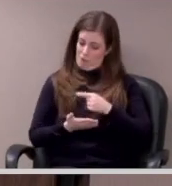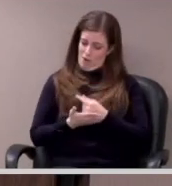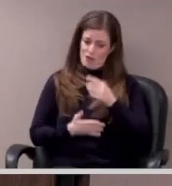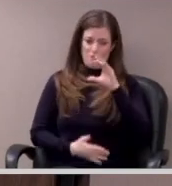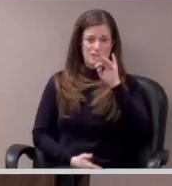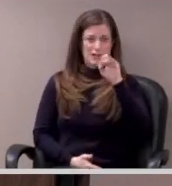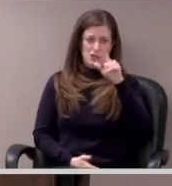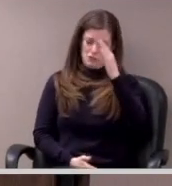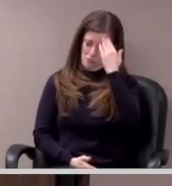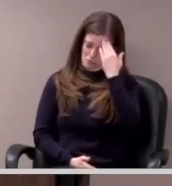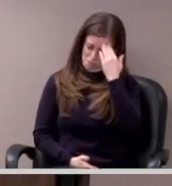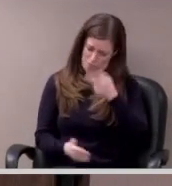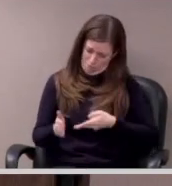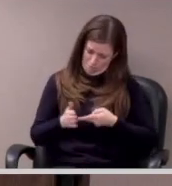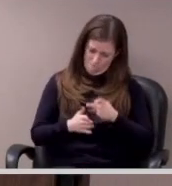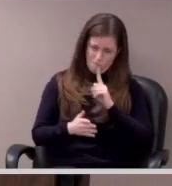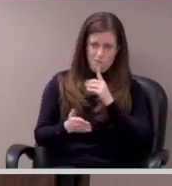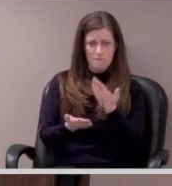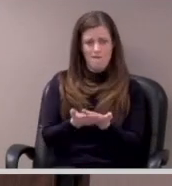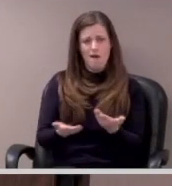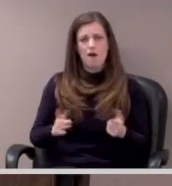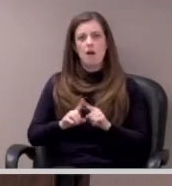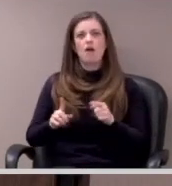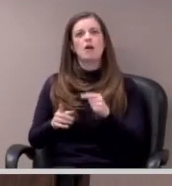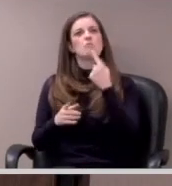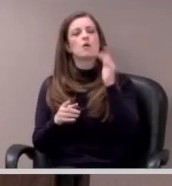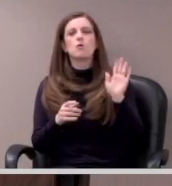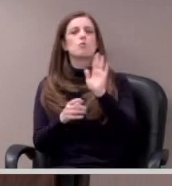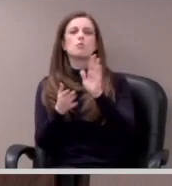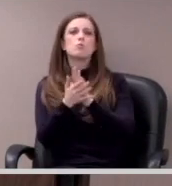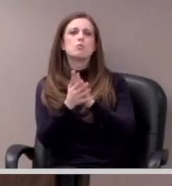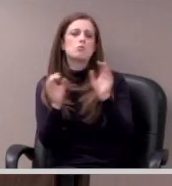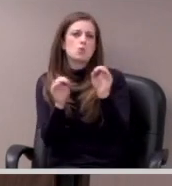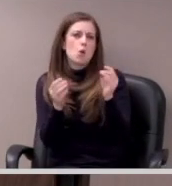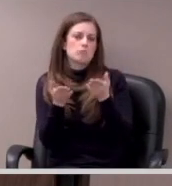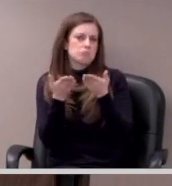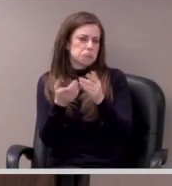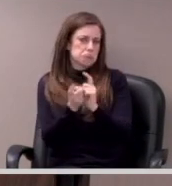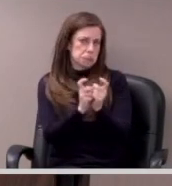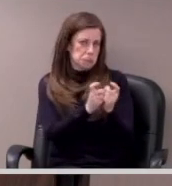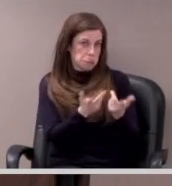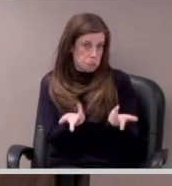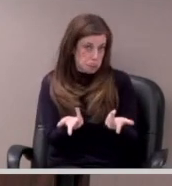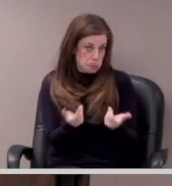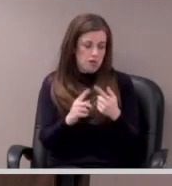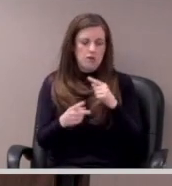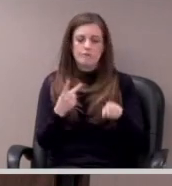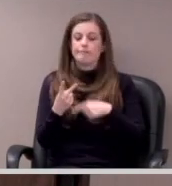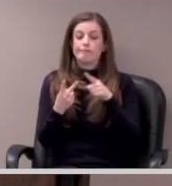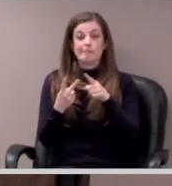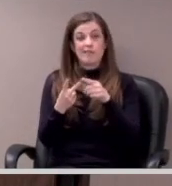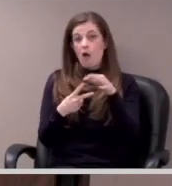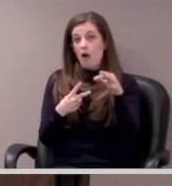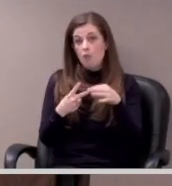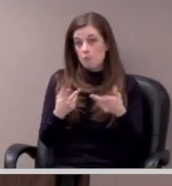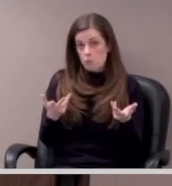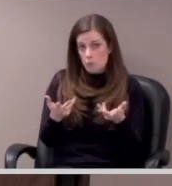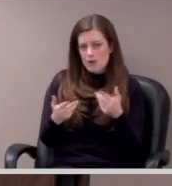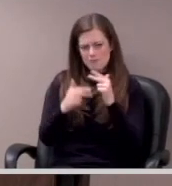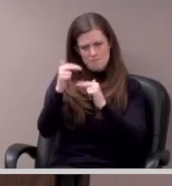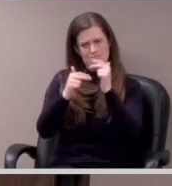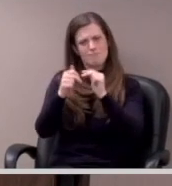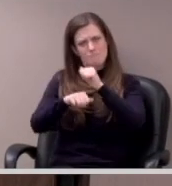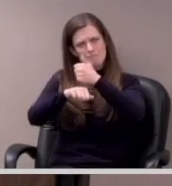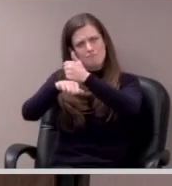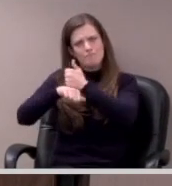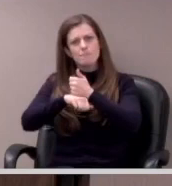I know for a fact. But those schools, no one's has suggested changing those. The second option is to build schools. But we know